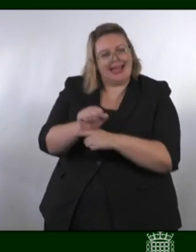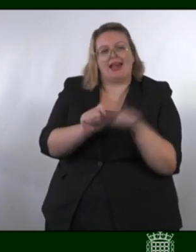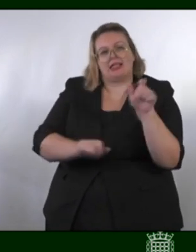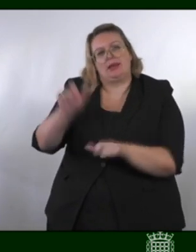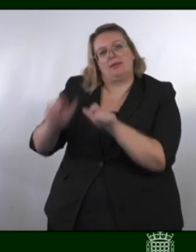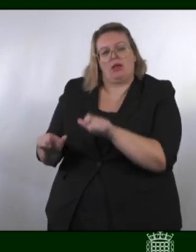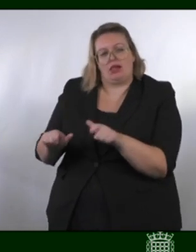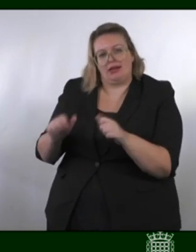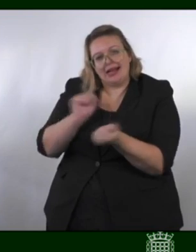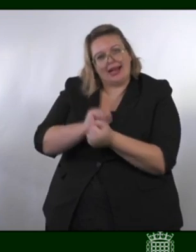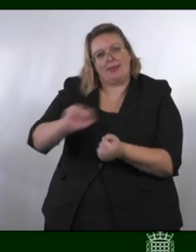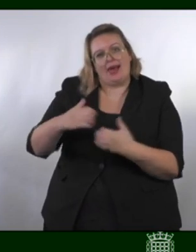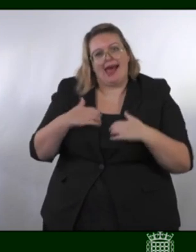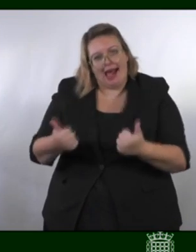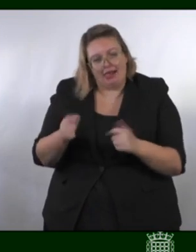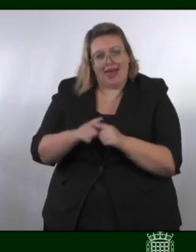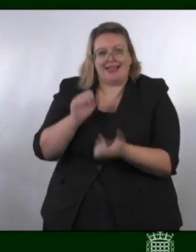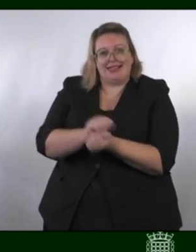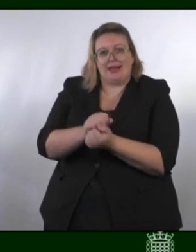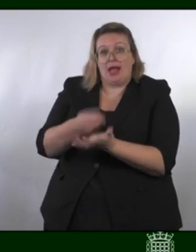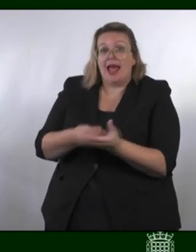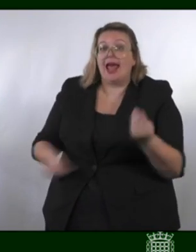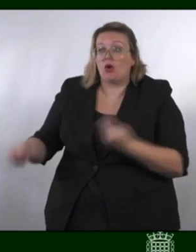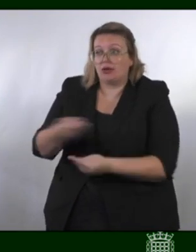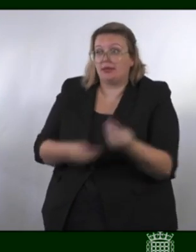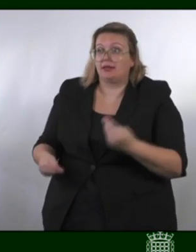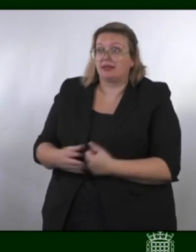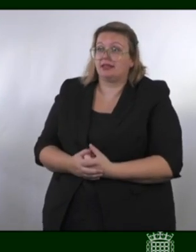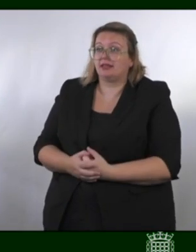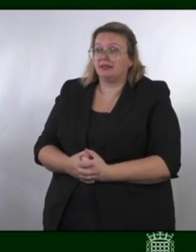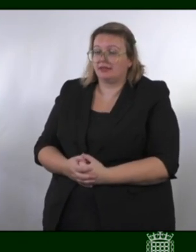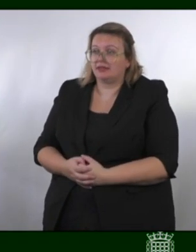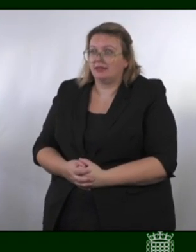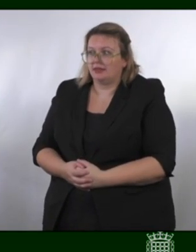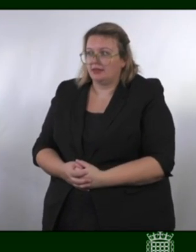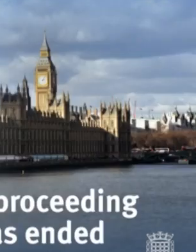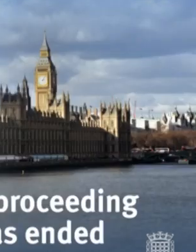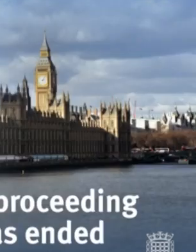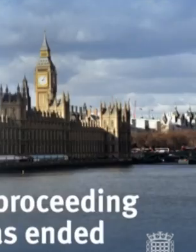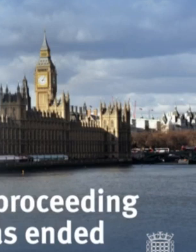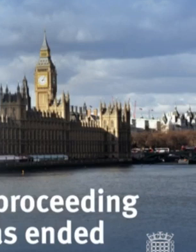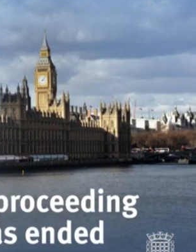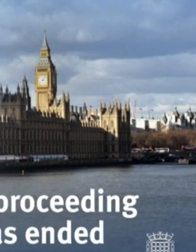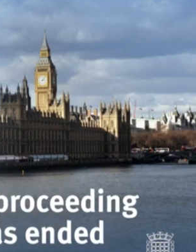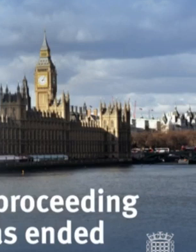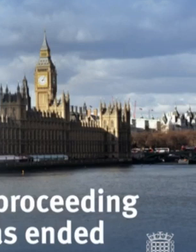and the economic health of this nation. Nick Fletcher. Thank you, Mr. Speaker. I'd like to thank